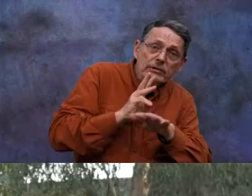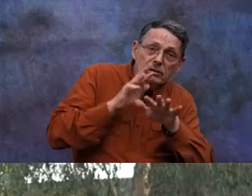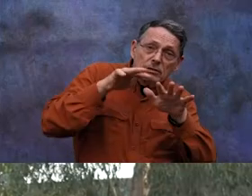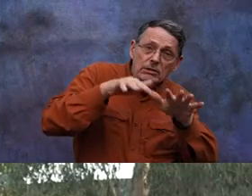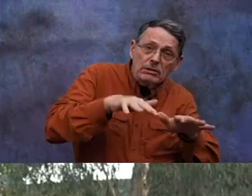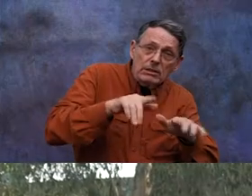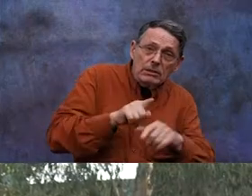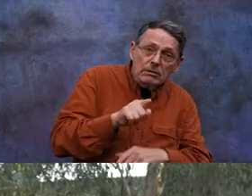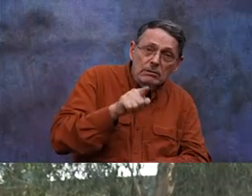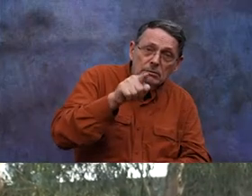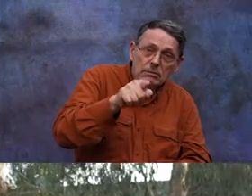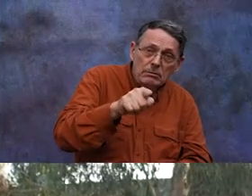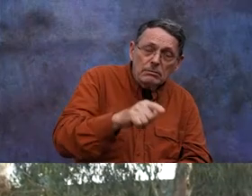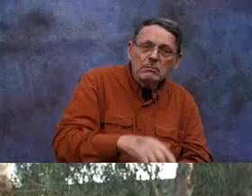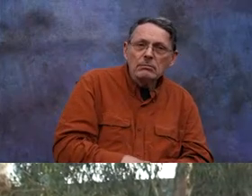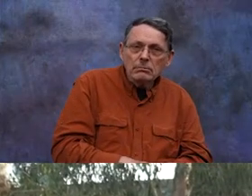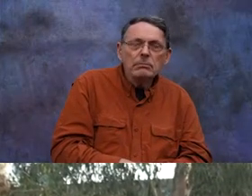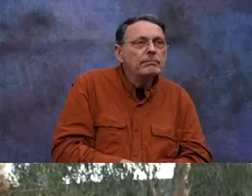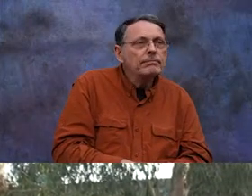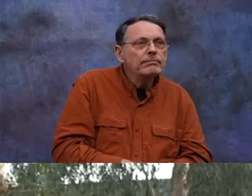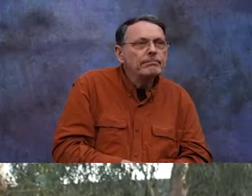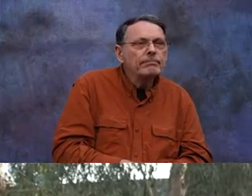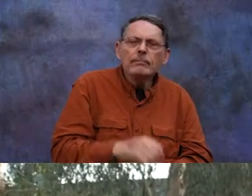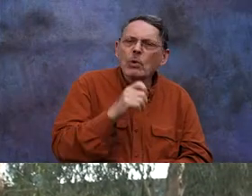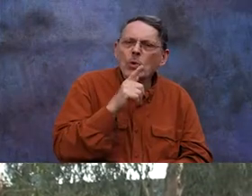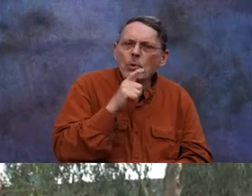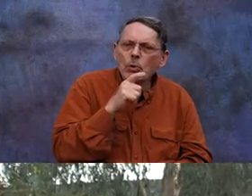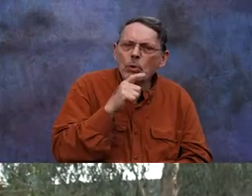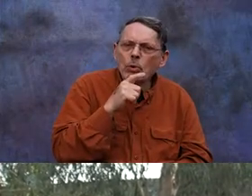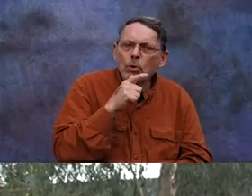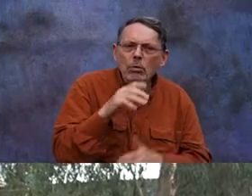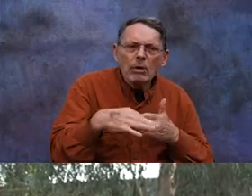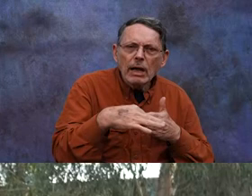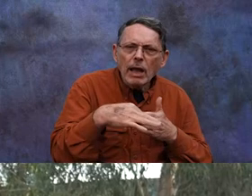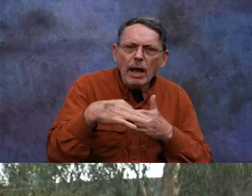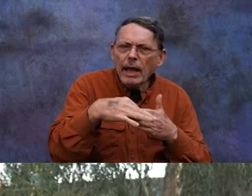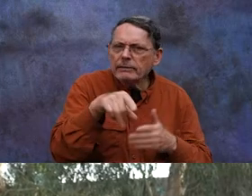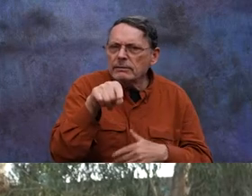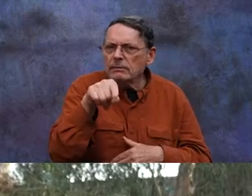And who is it that guides that boat?